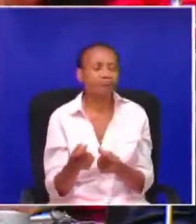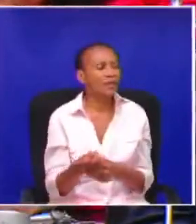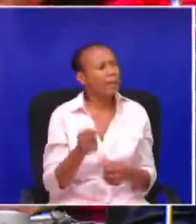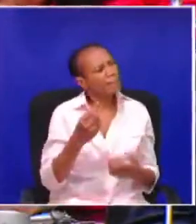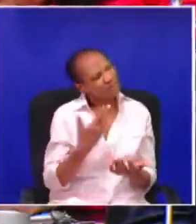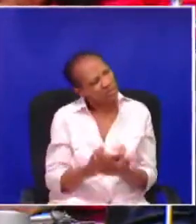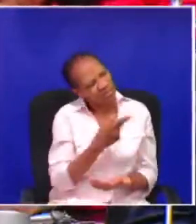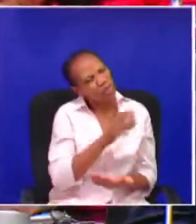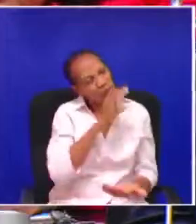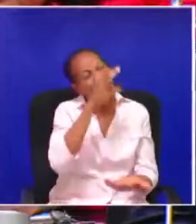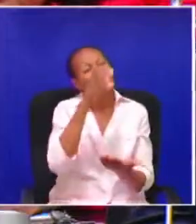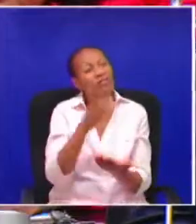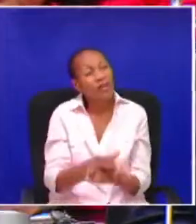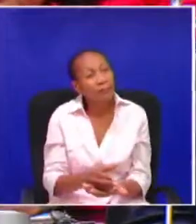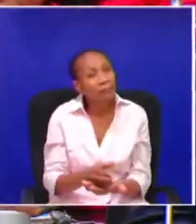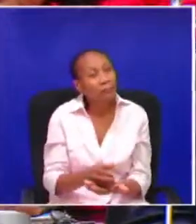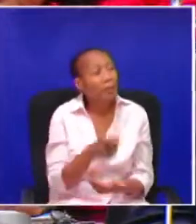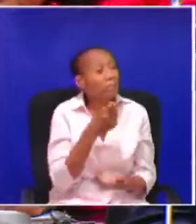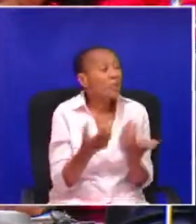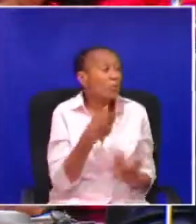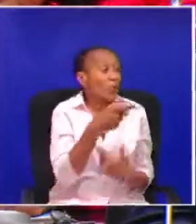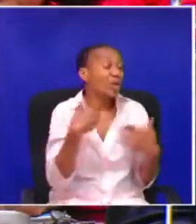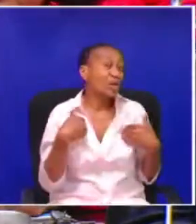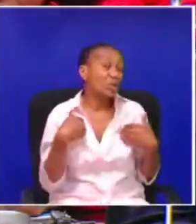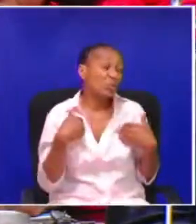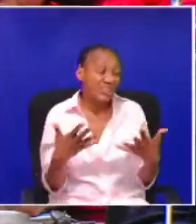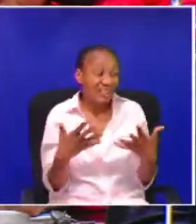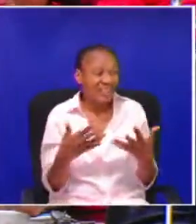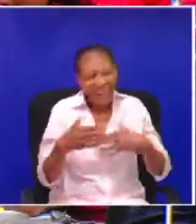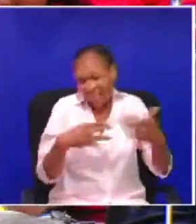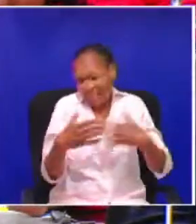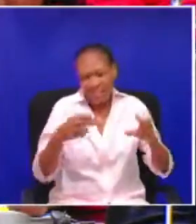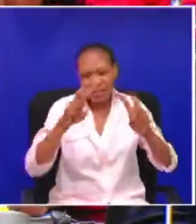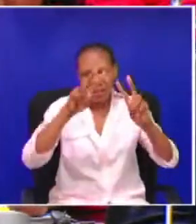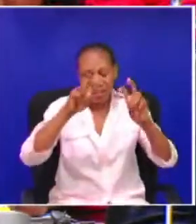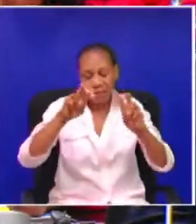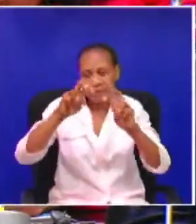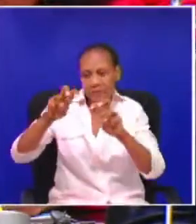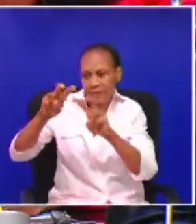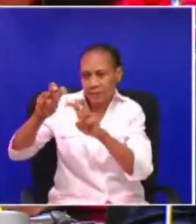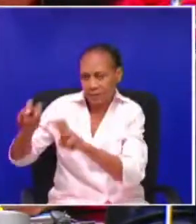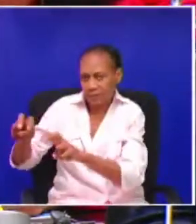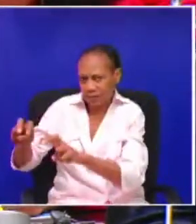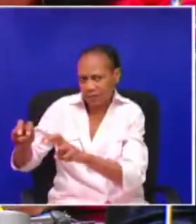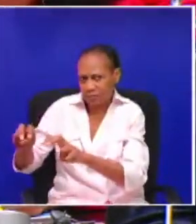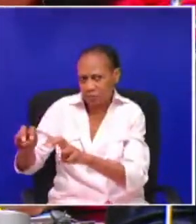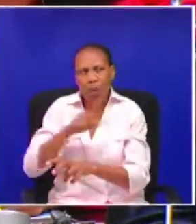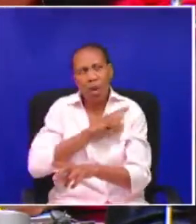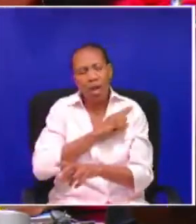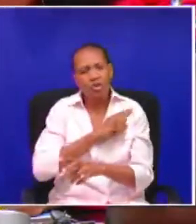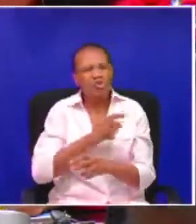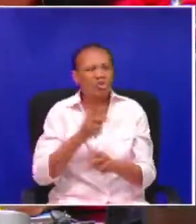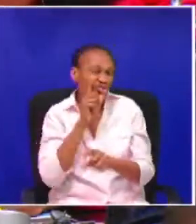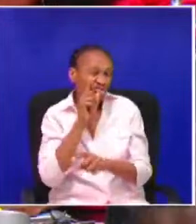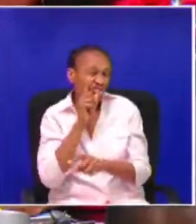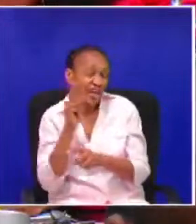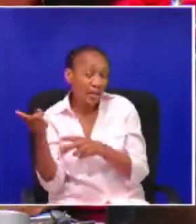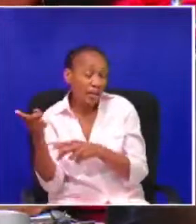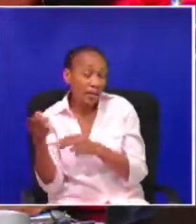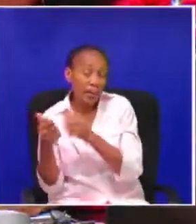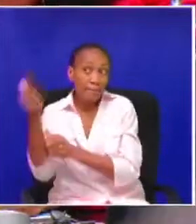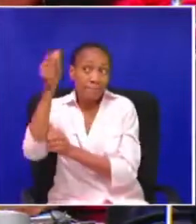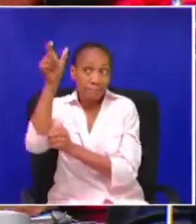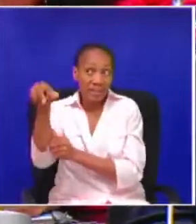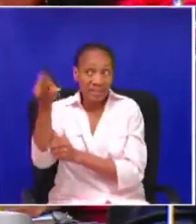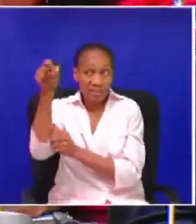whether you have since instituted any investigation to determine whether the Commissioner of Police had actually authorized